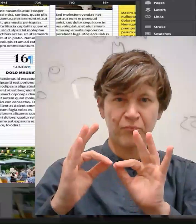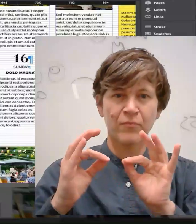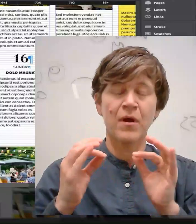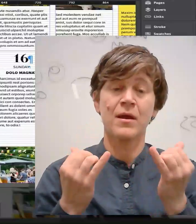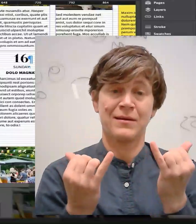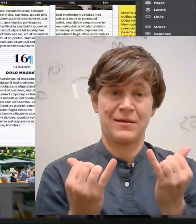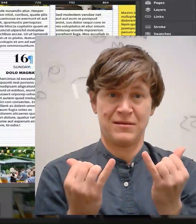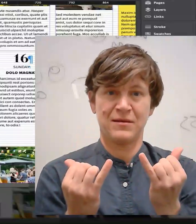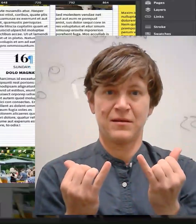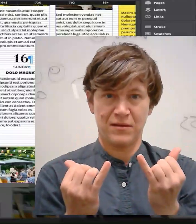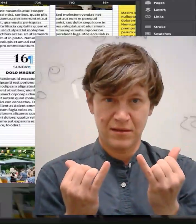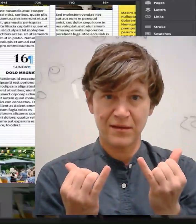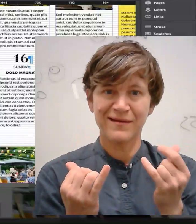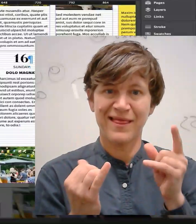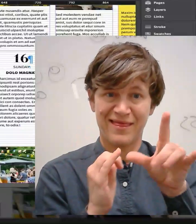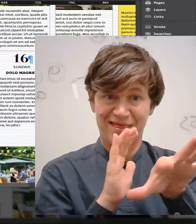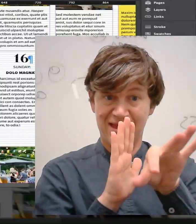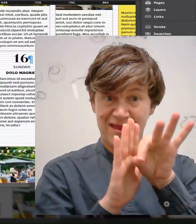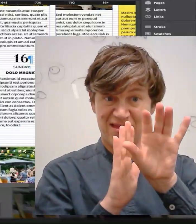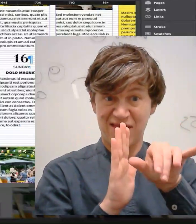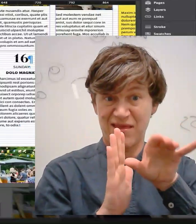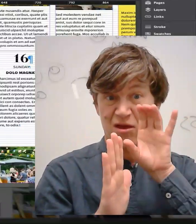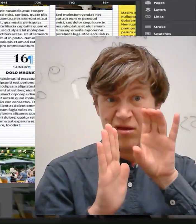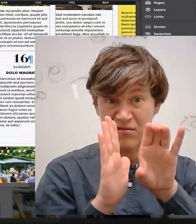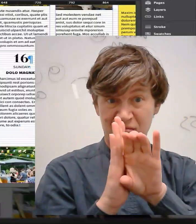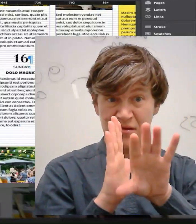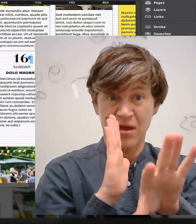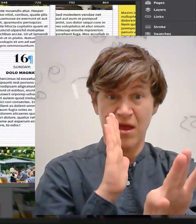And then I will select this image